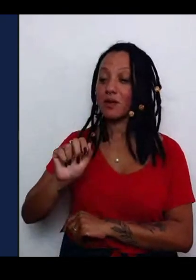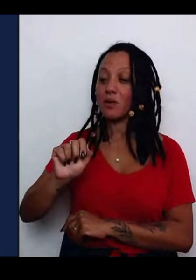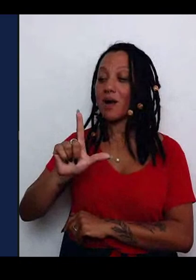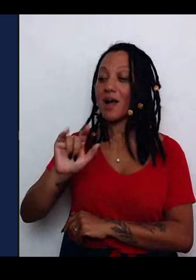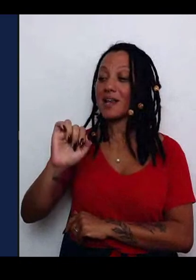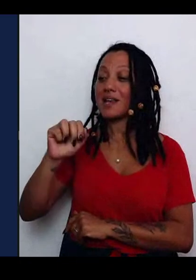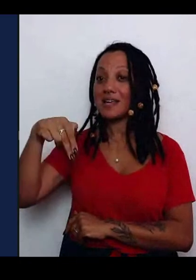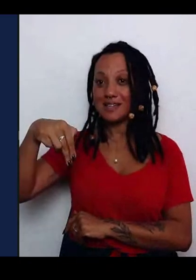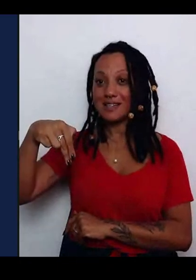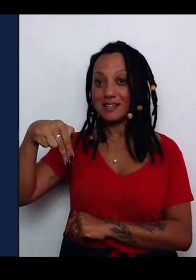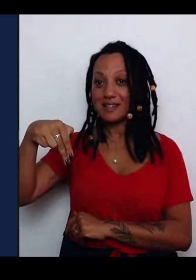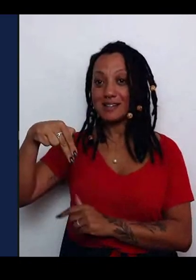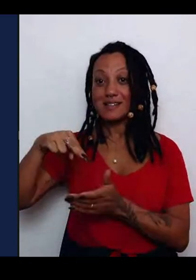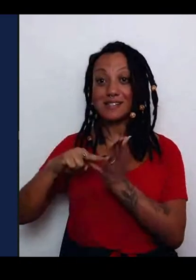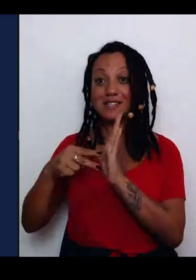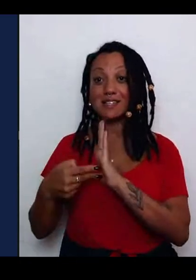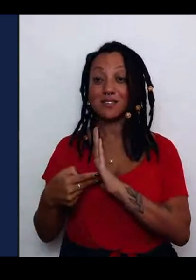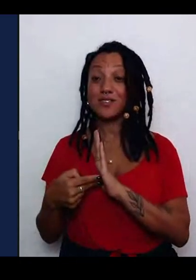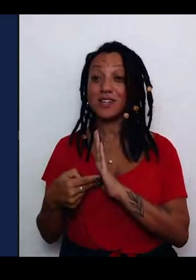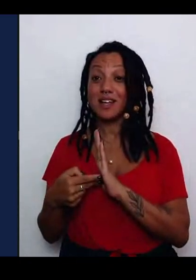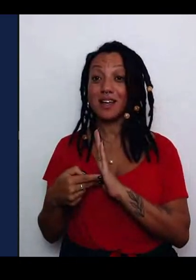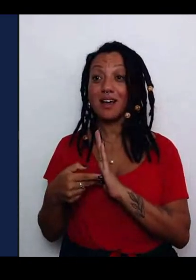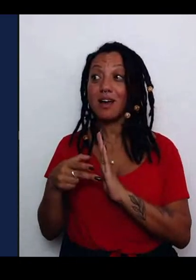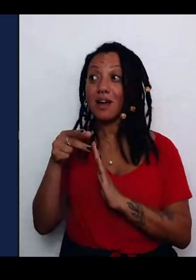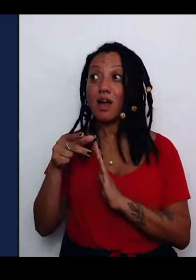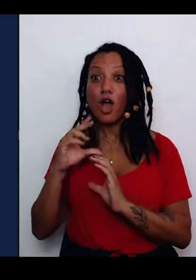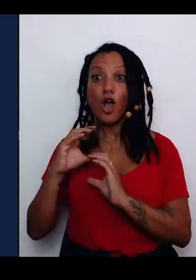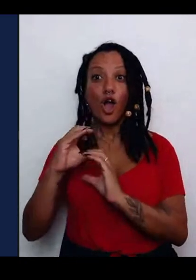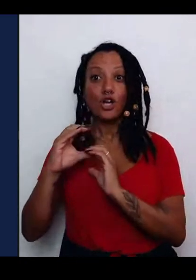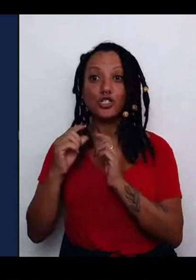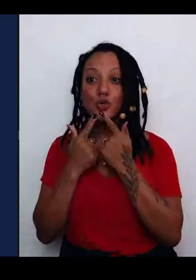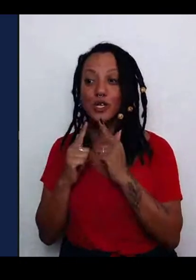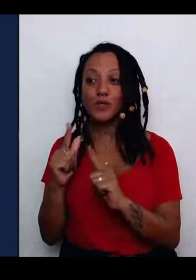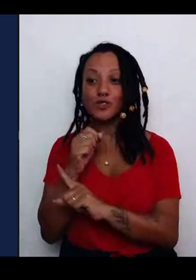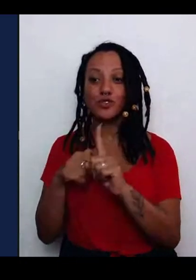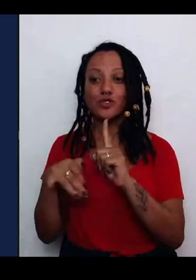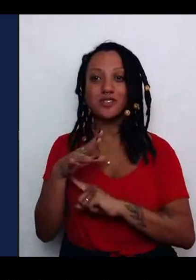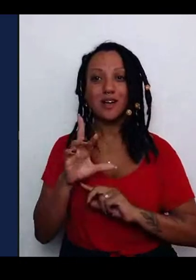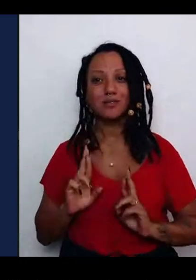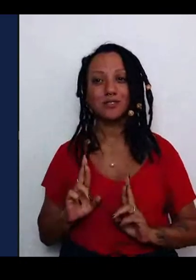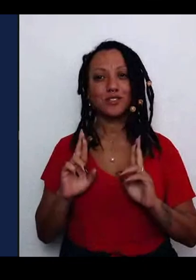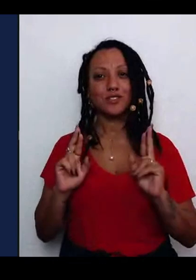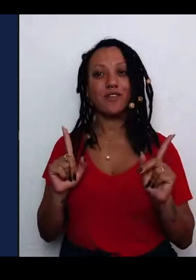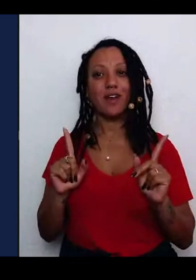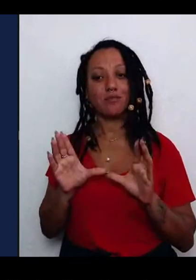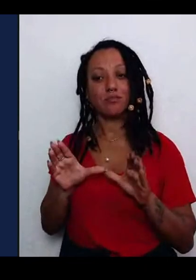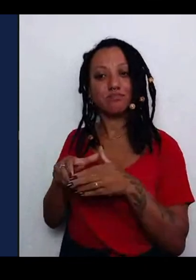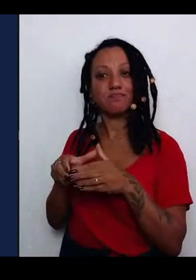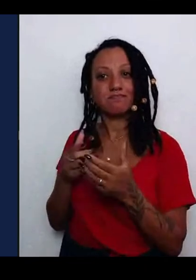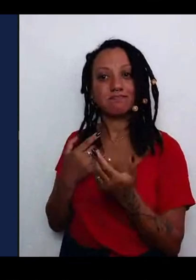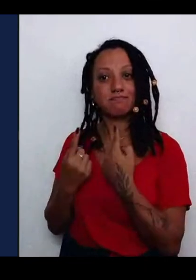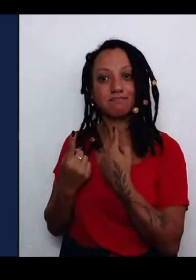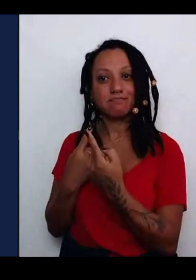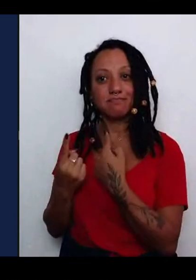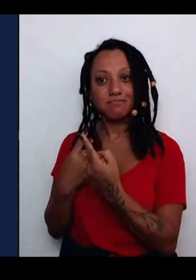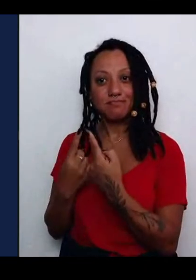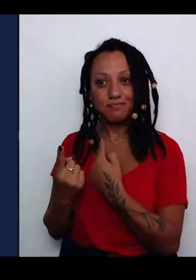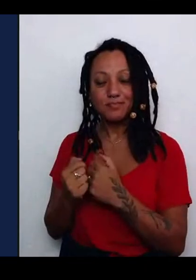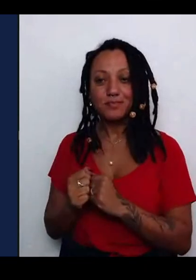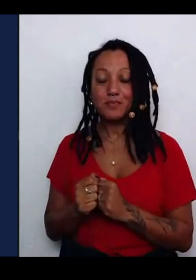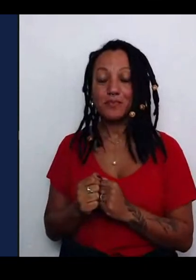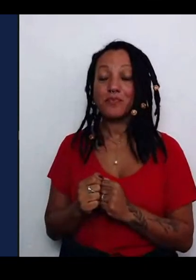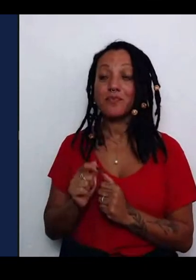of social of effective quotes and bonds and Anna's inclusion of guadin in the film connects it with the Liberation